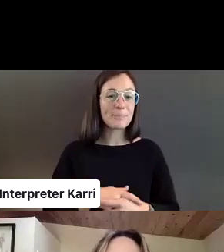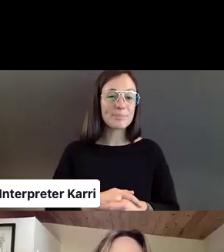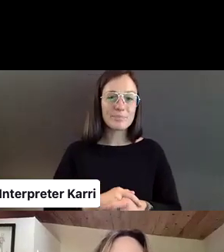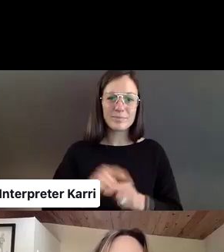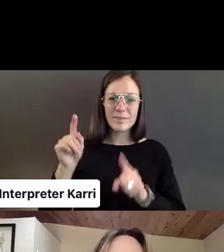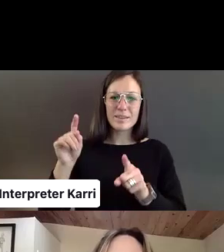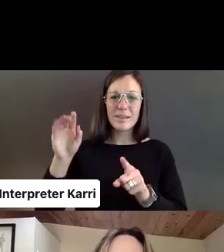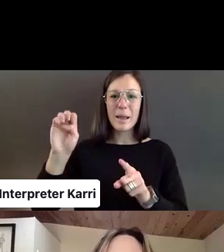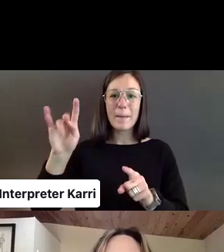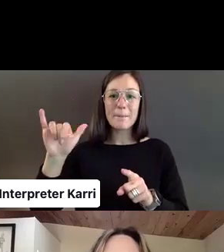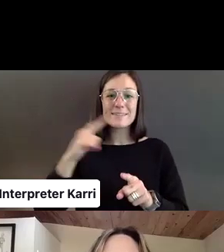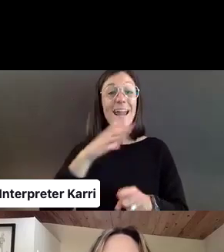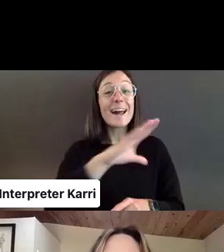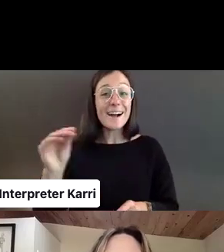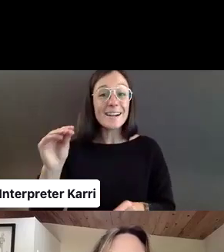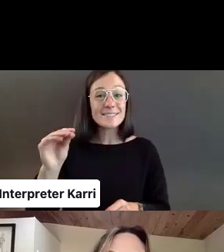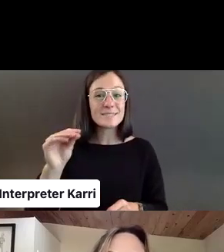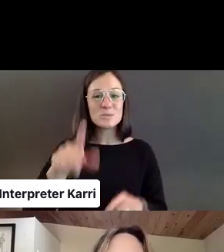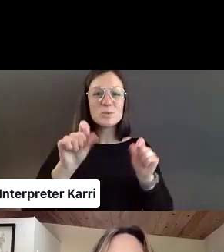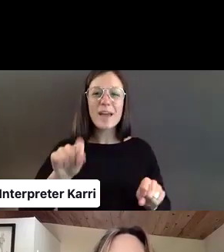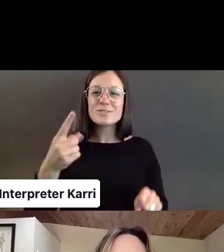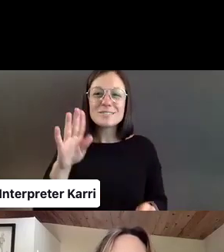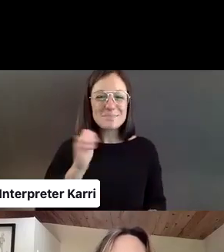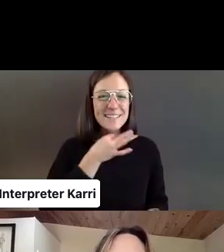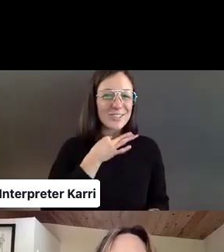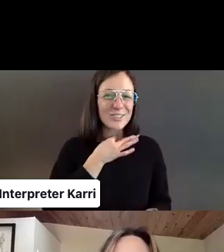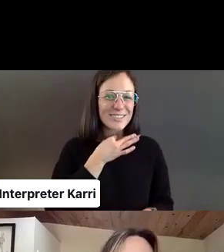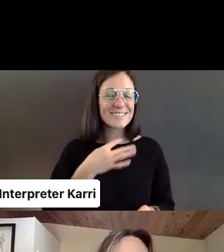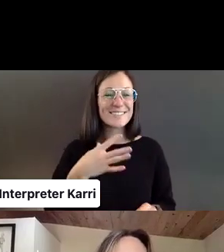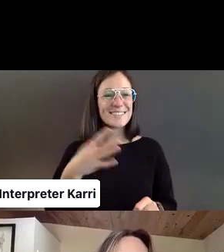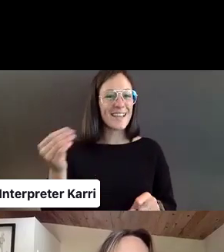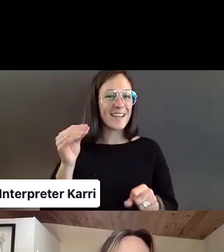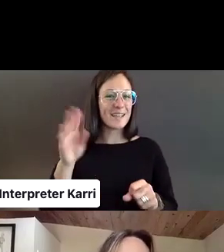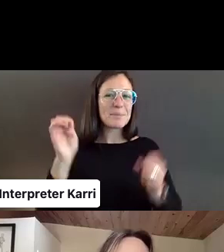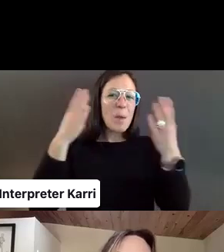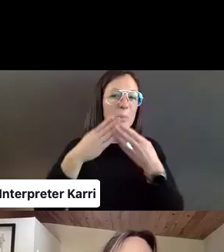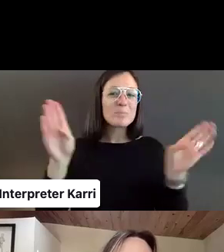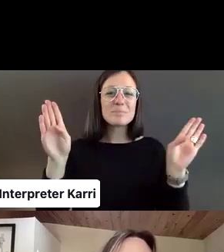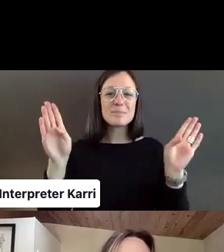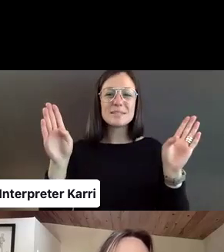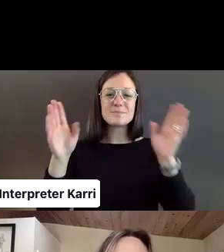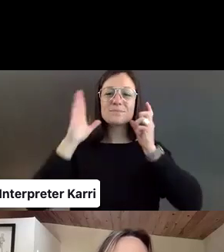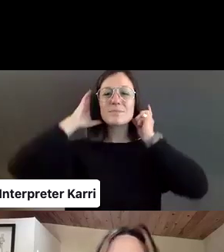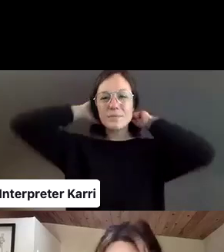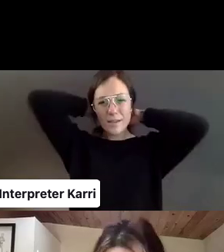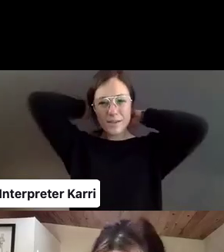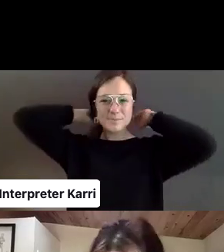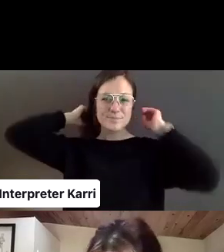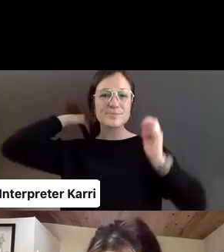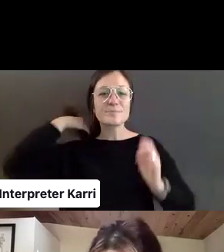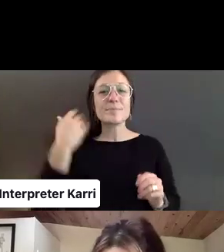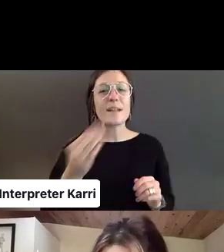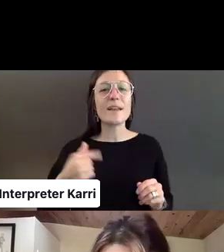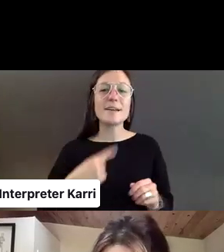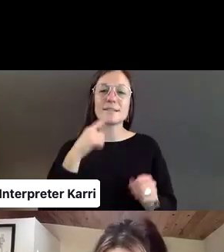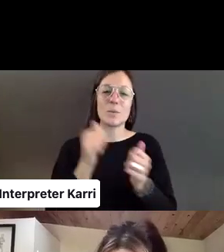And you can just be curious and be open to, and I say this from the experience